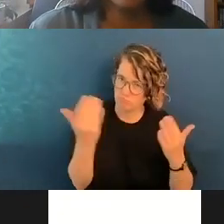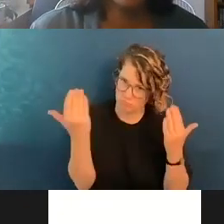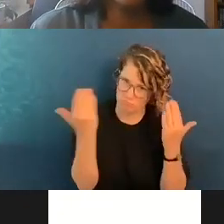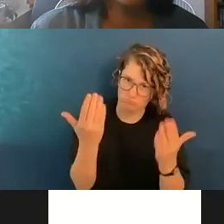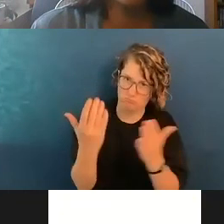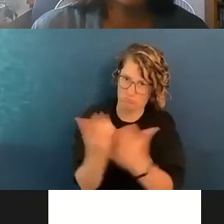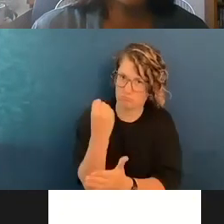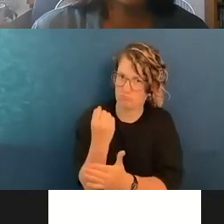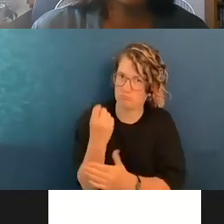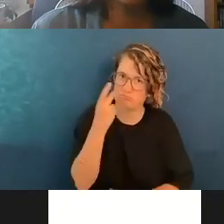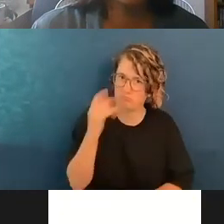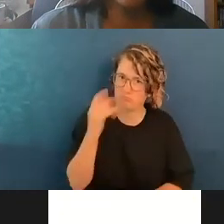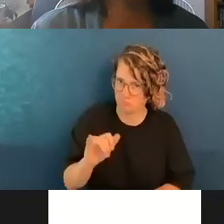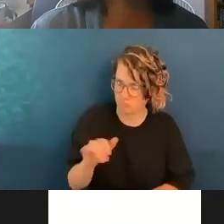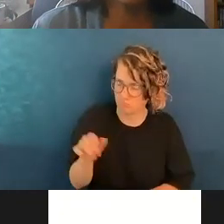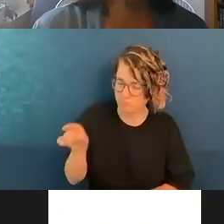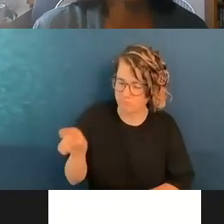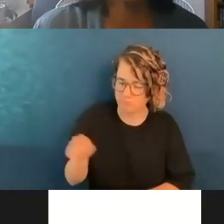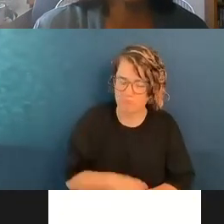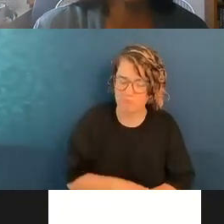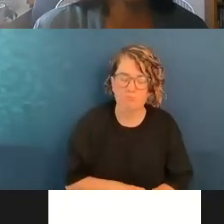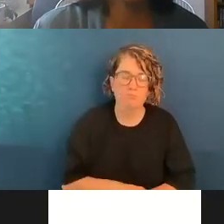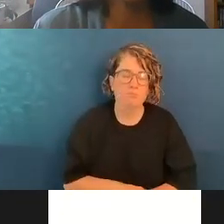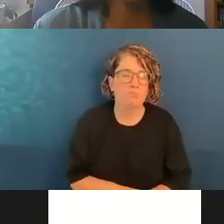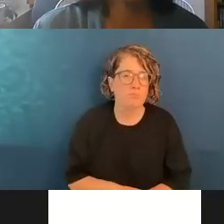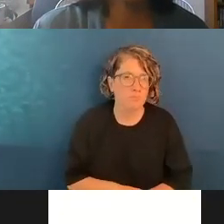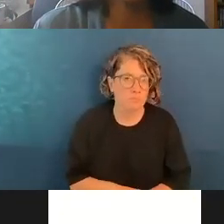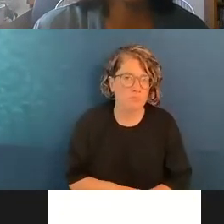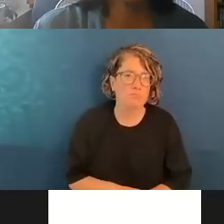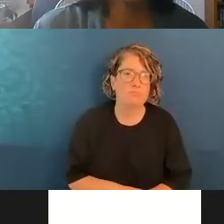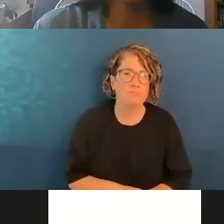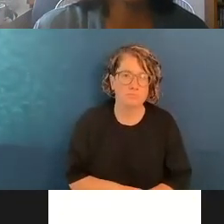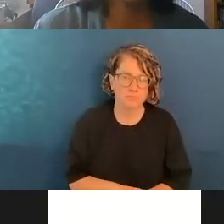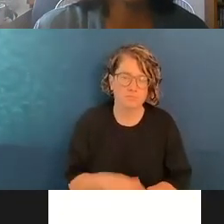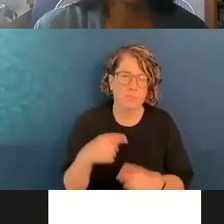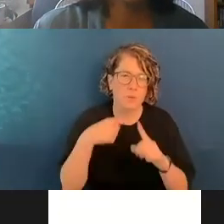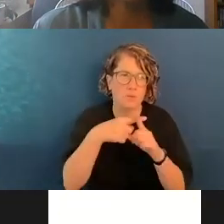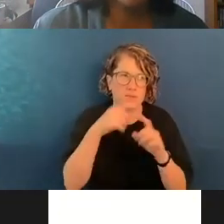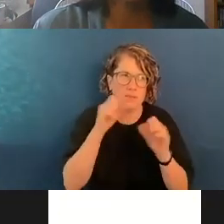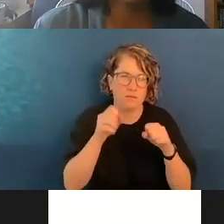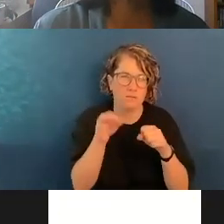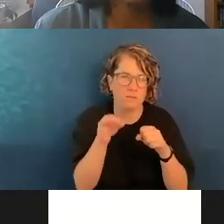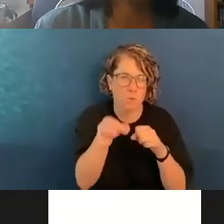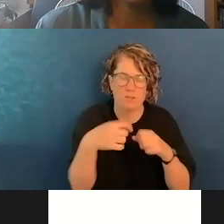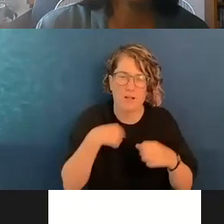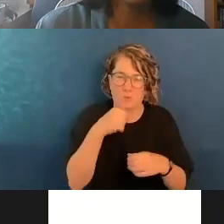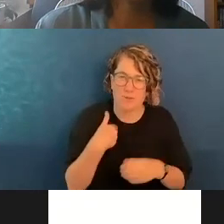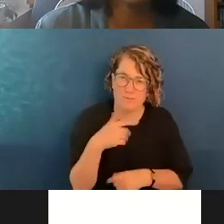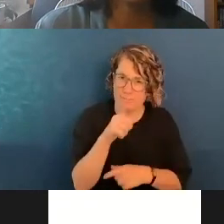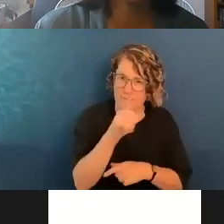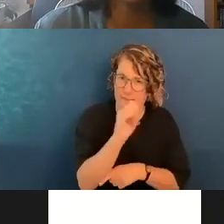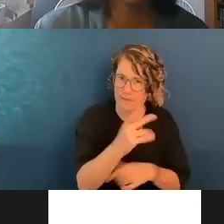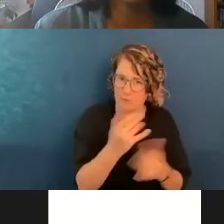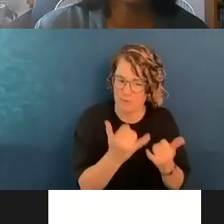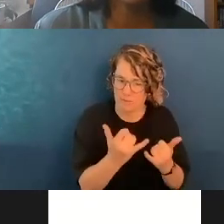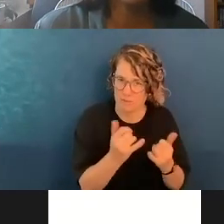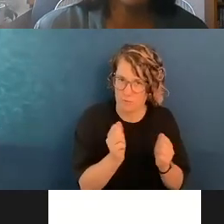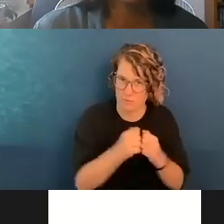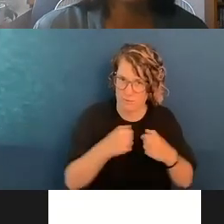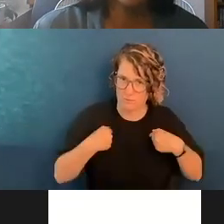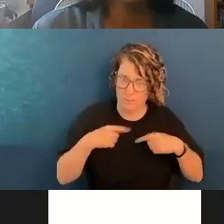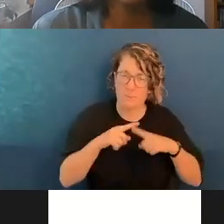that piece. And I can also forward, I just don't have the hyperlinks right in front of me, but there are other videos that